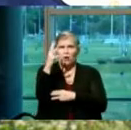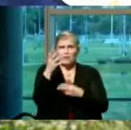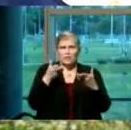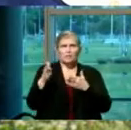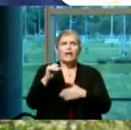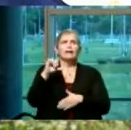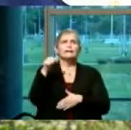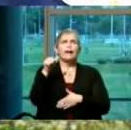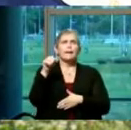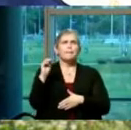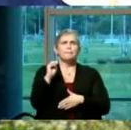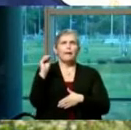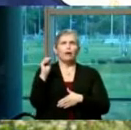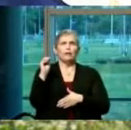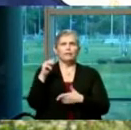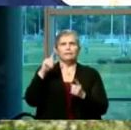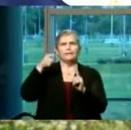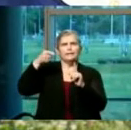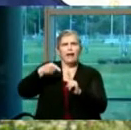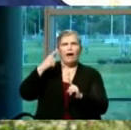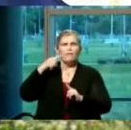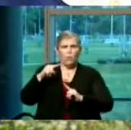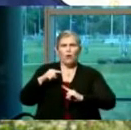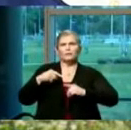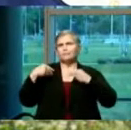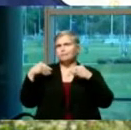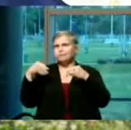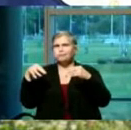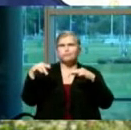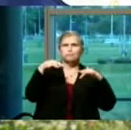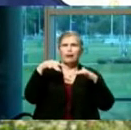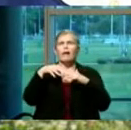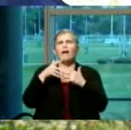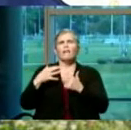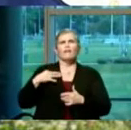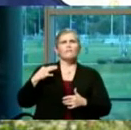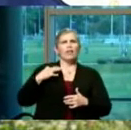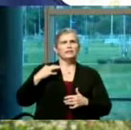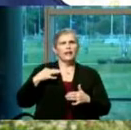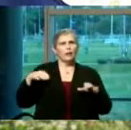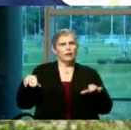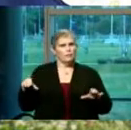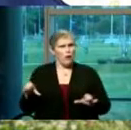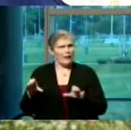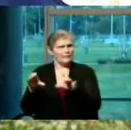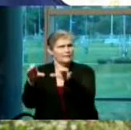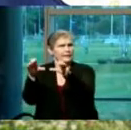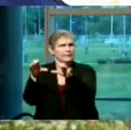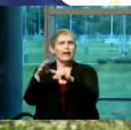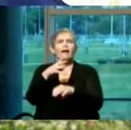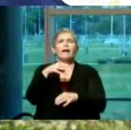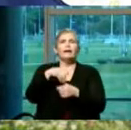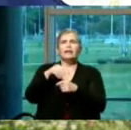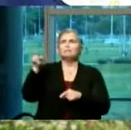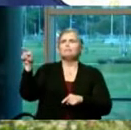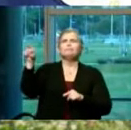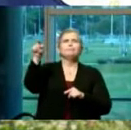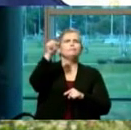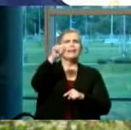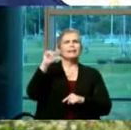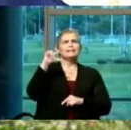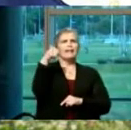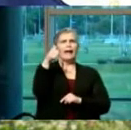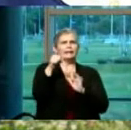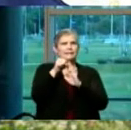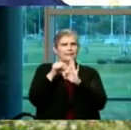$10 million of which was designed to support climate smart practices through voluntary conservation practices in 10 targeted states,